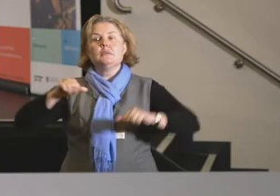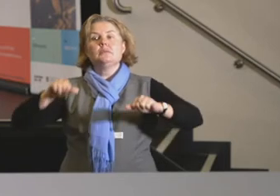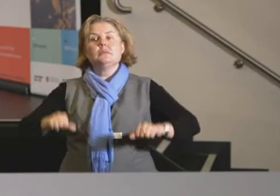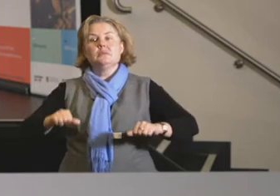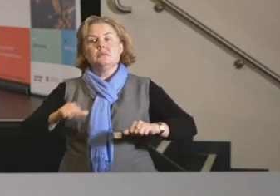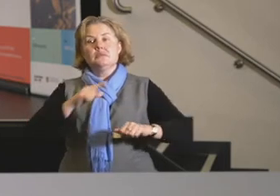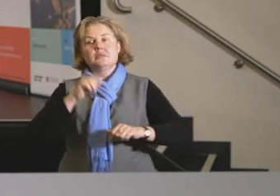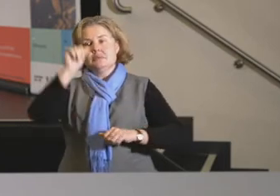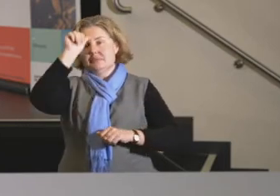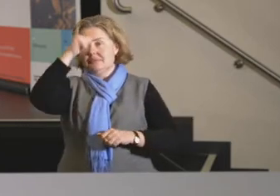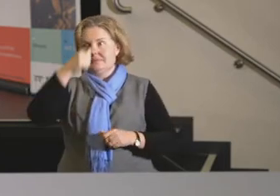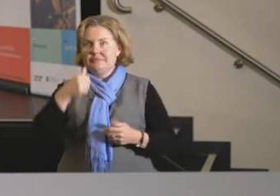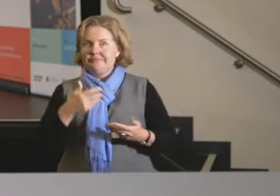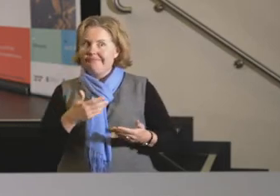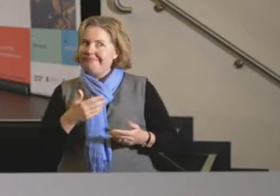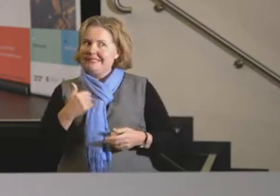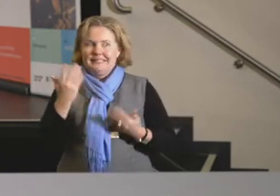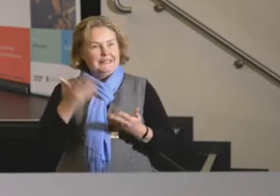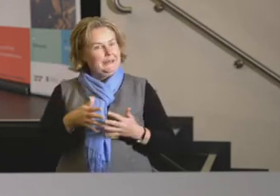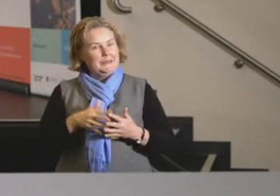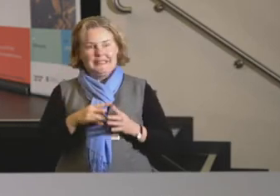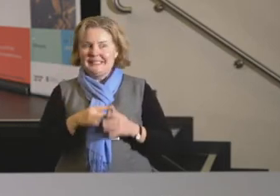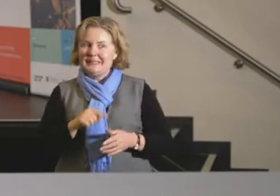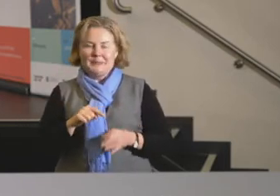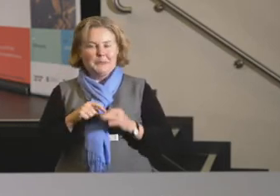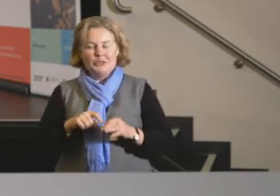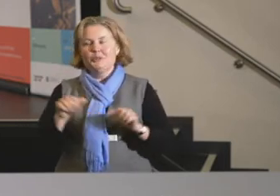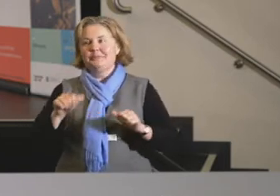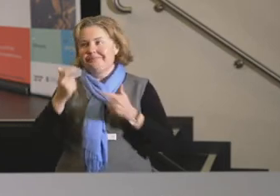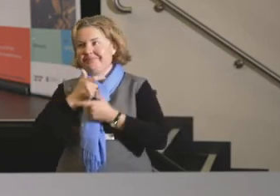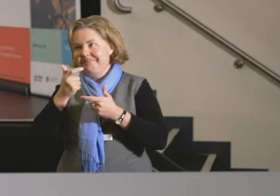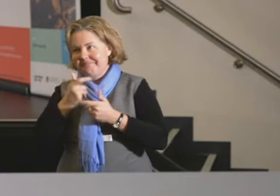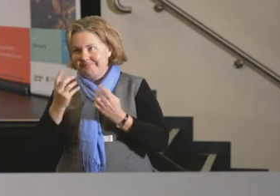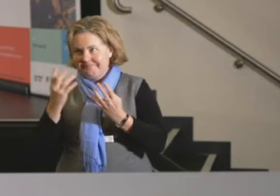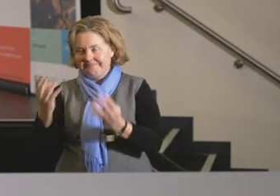I don't know how they'd answer that question. All right.